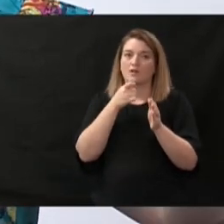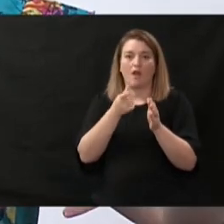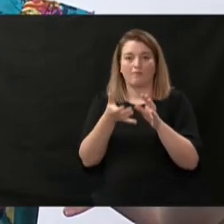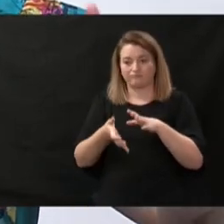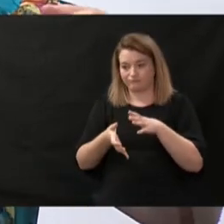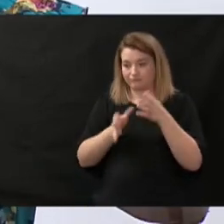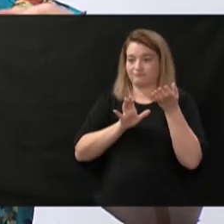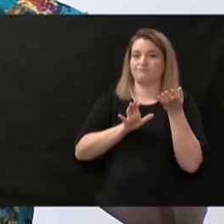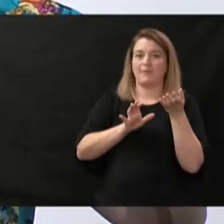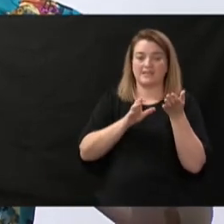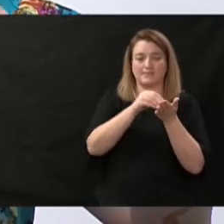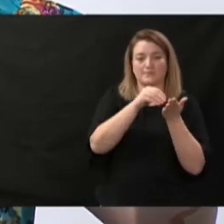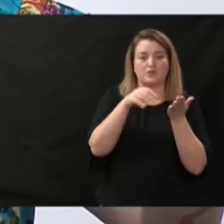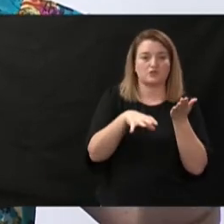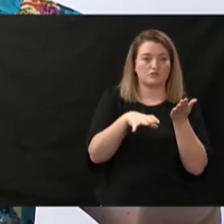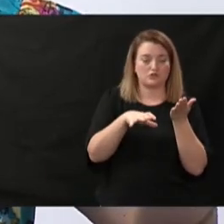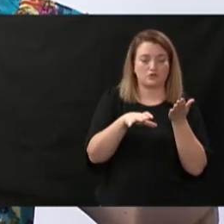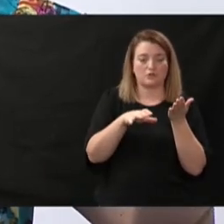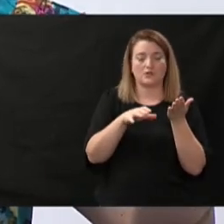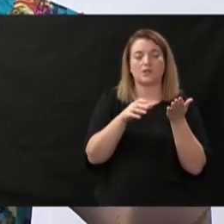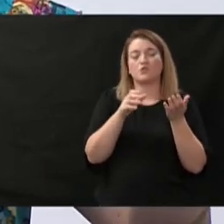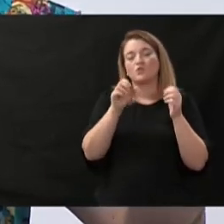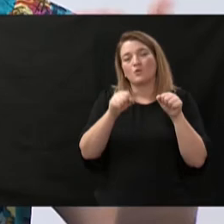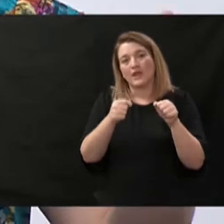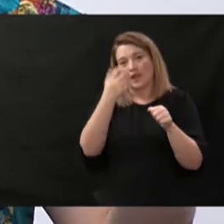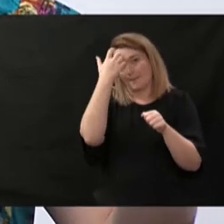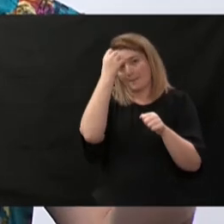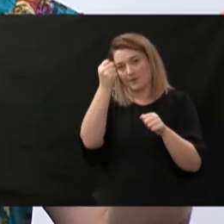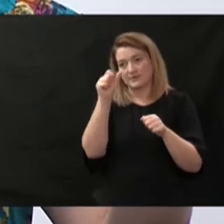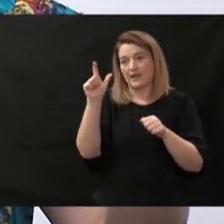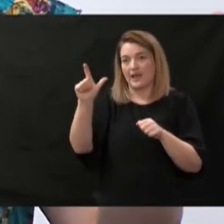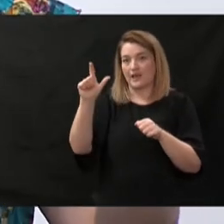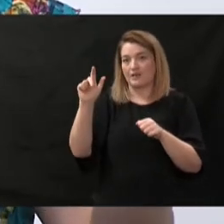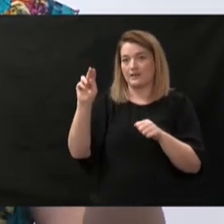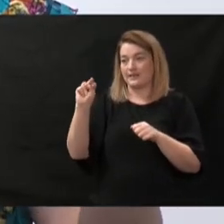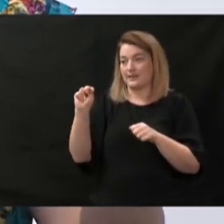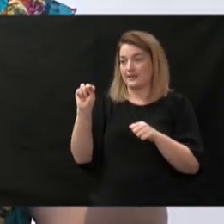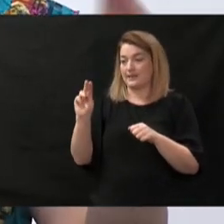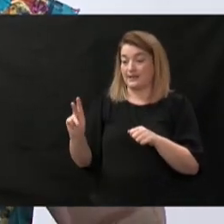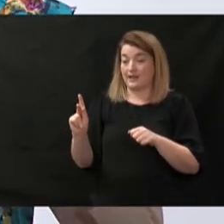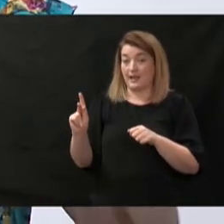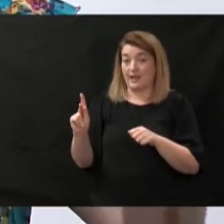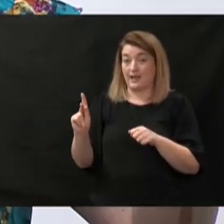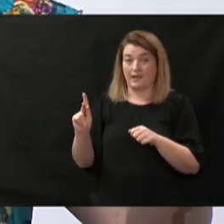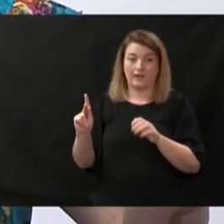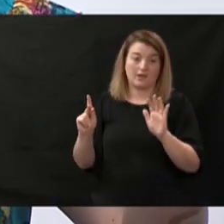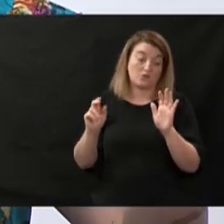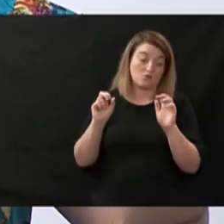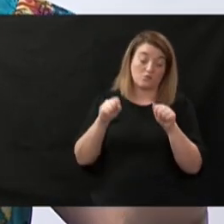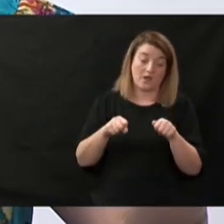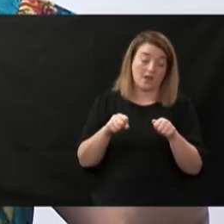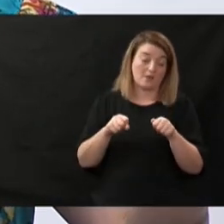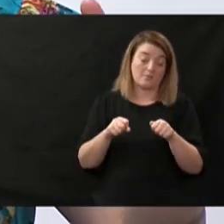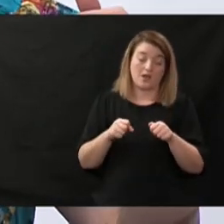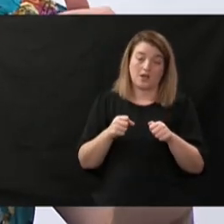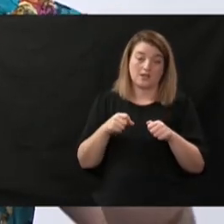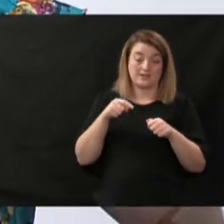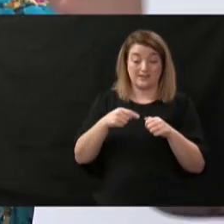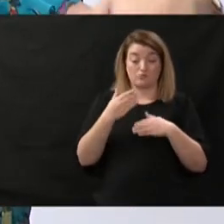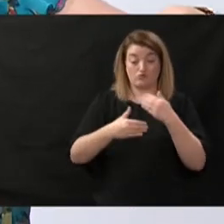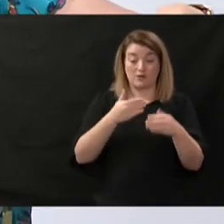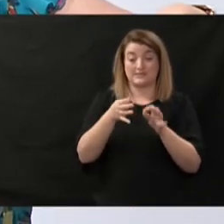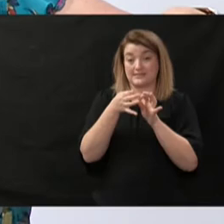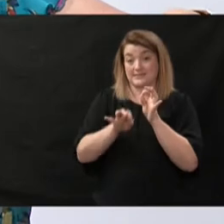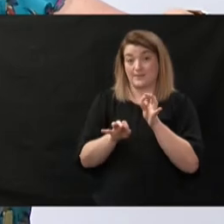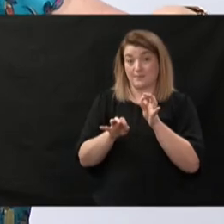want to remember L, N, or K at the end after the A-W, you can. But if you just want to simplify it for yourself, you can